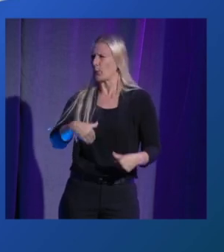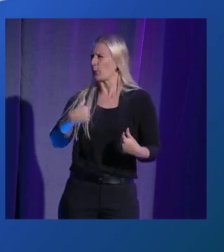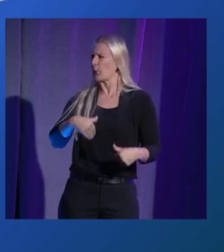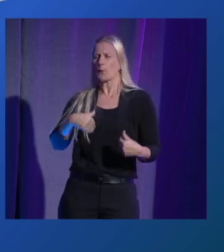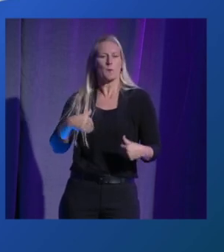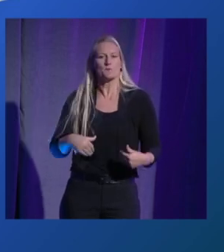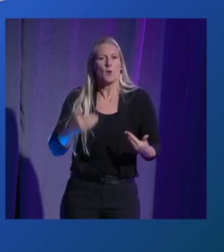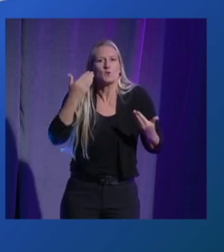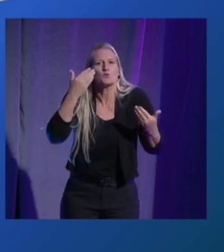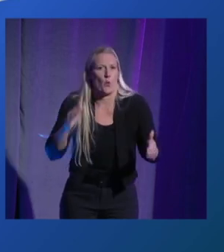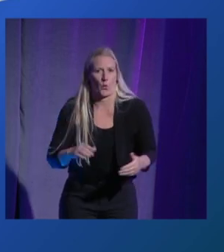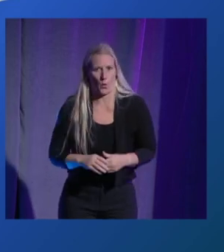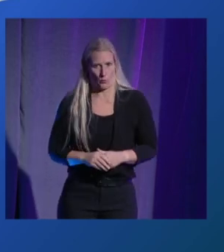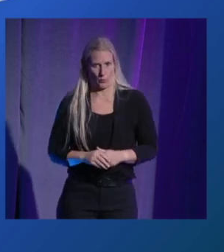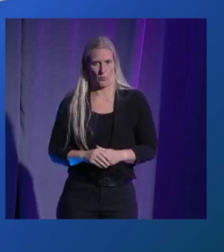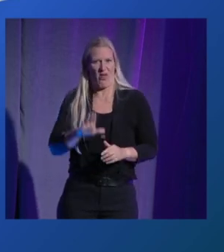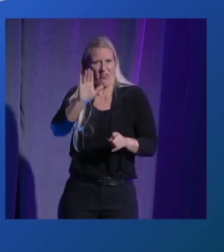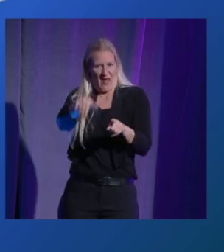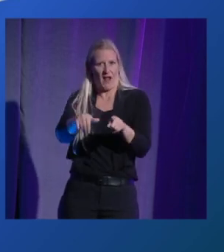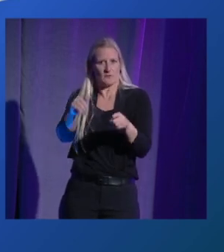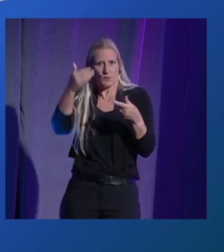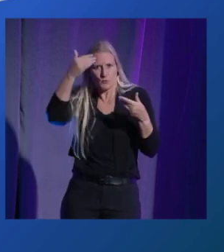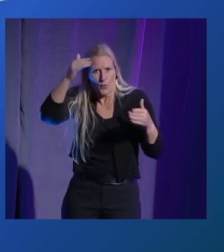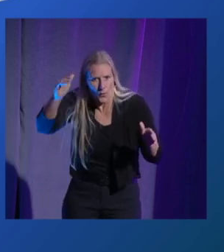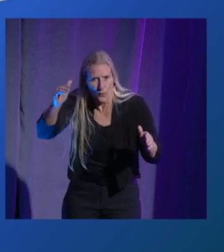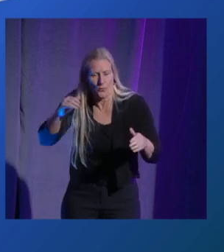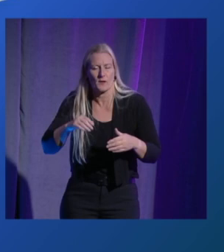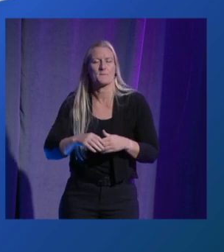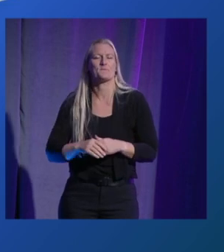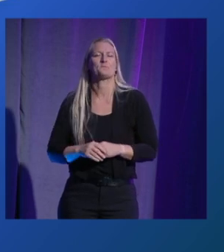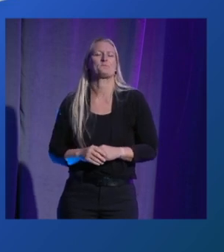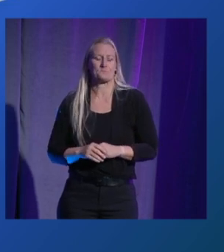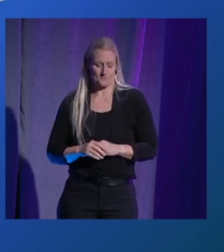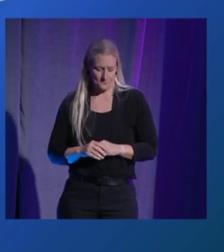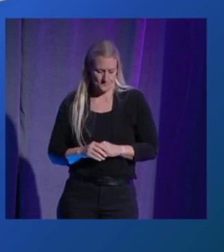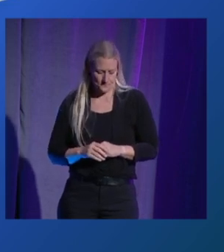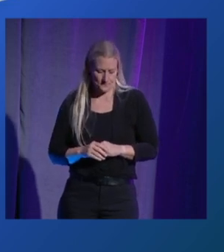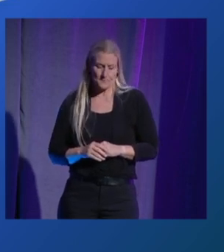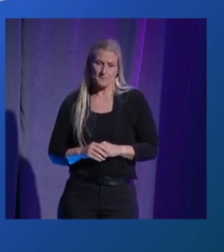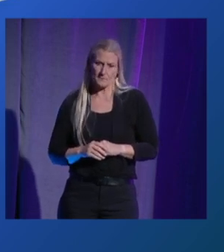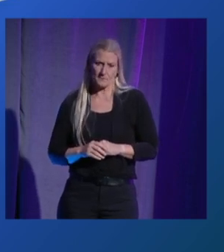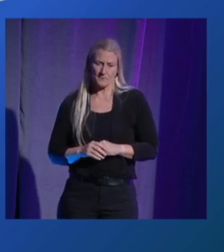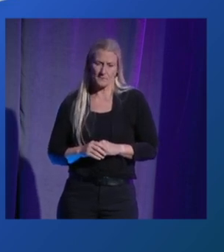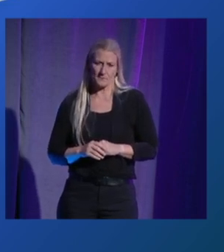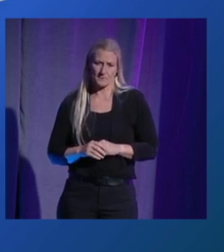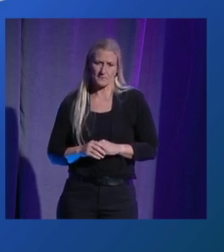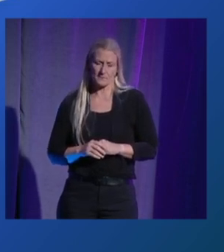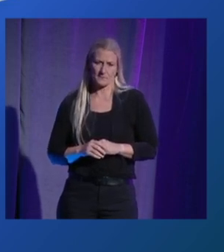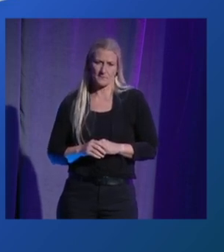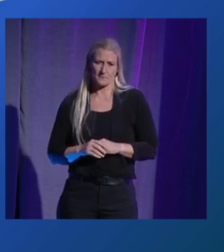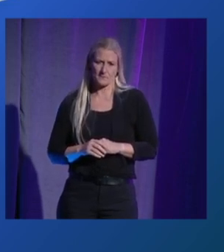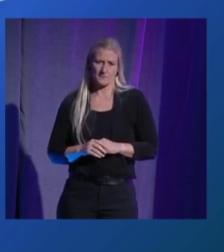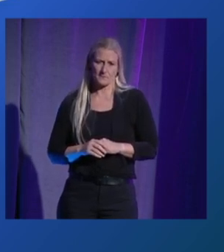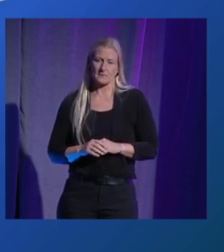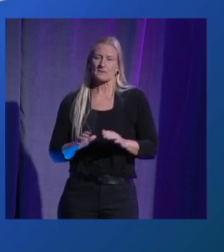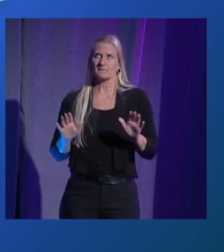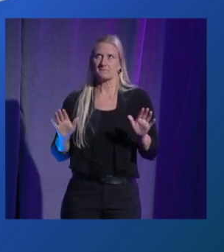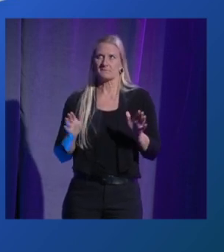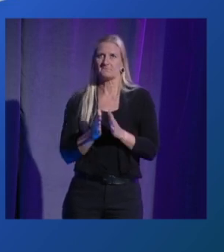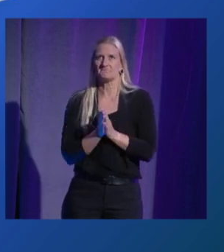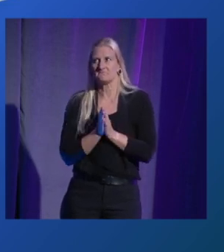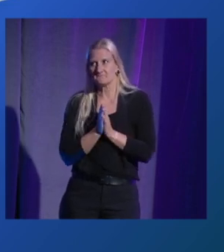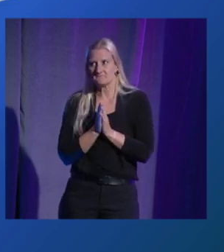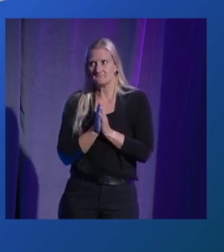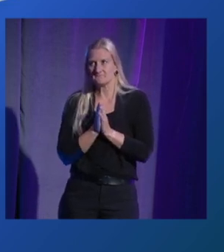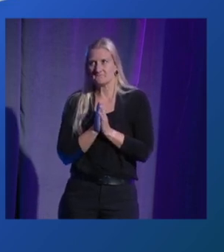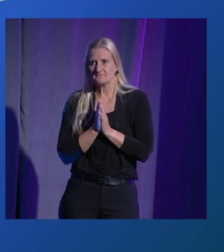what is in them um and these models are not like I want to make sure I don't come off as like